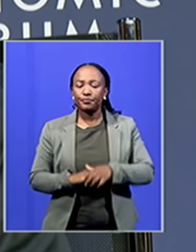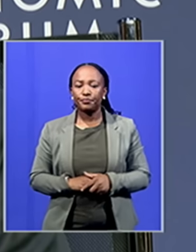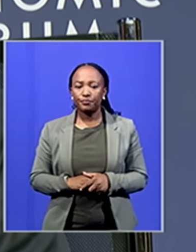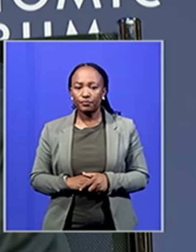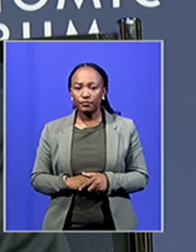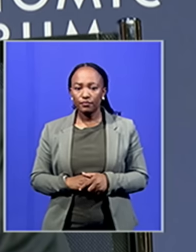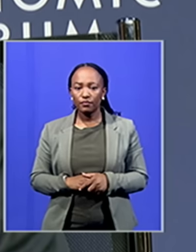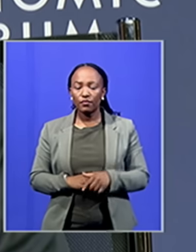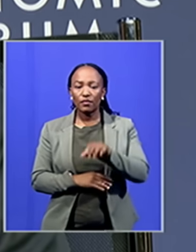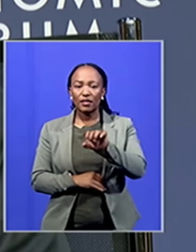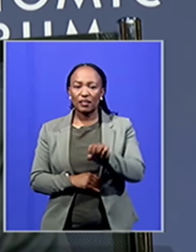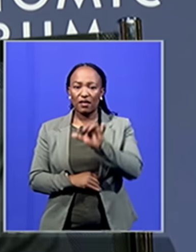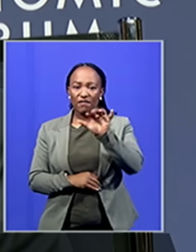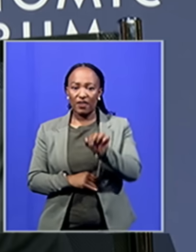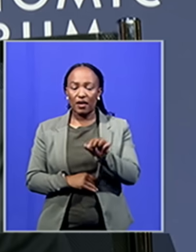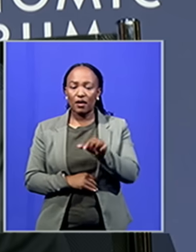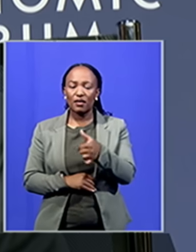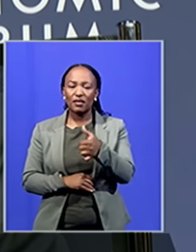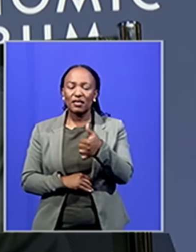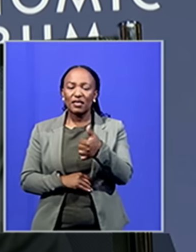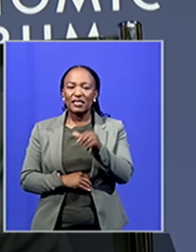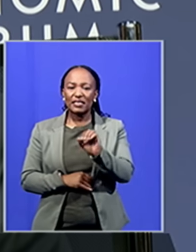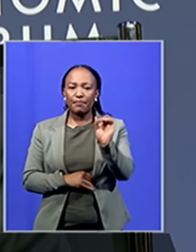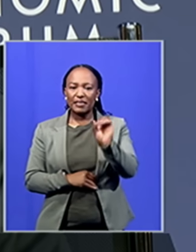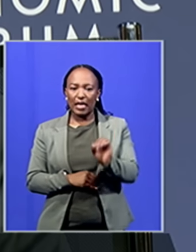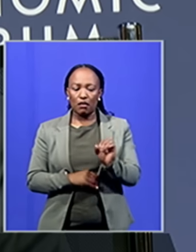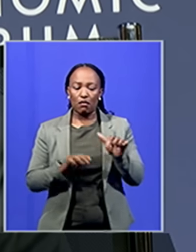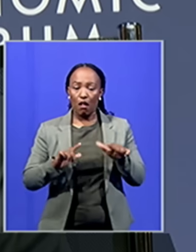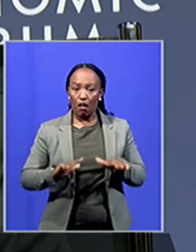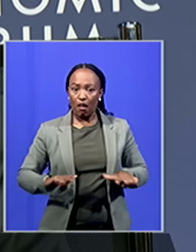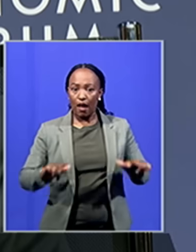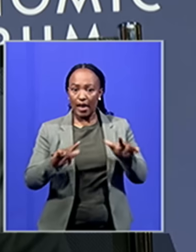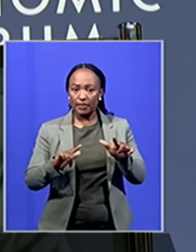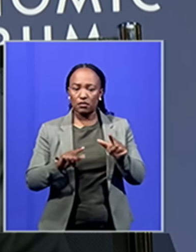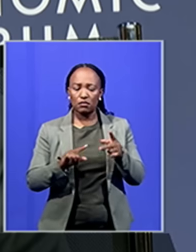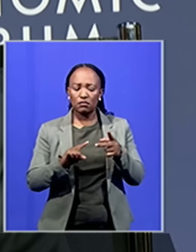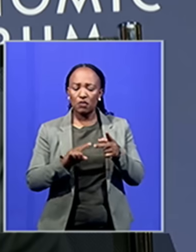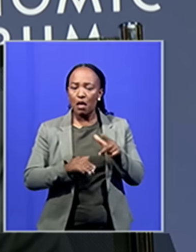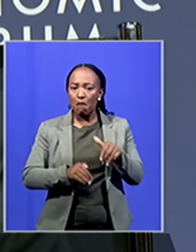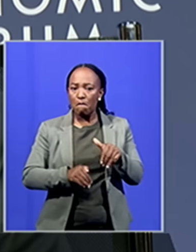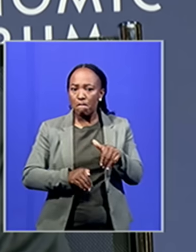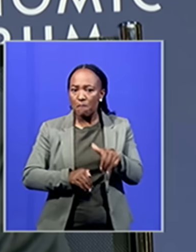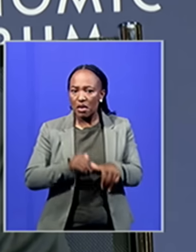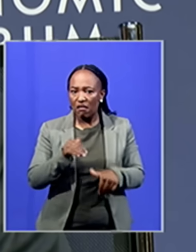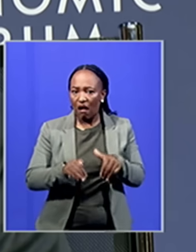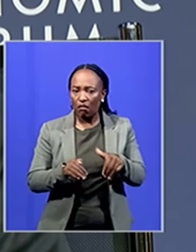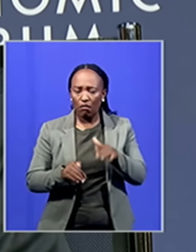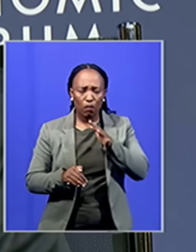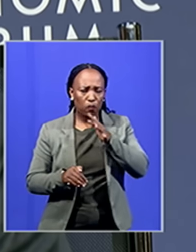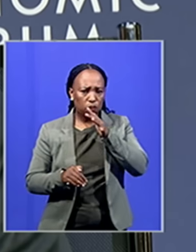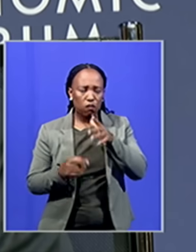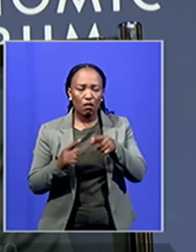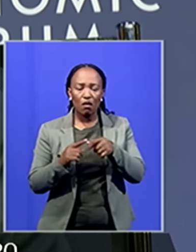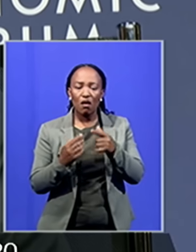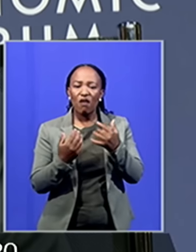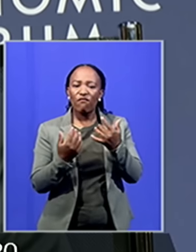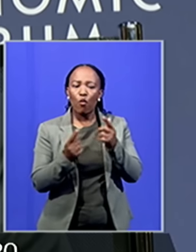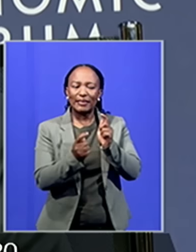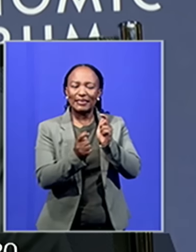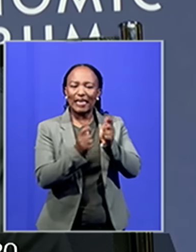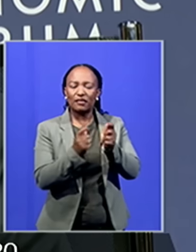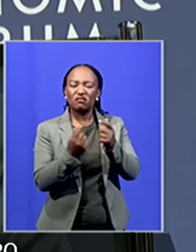to over 60% of the world's arable land, vast critical mineral resources for the green transition,